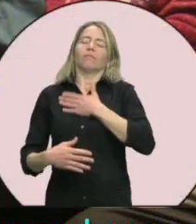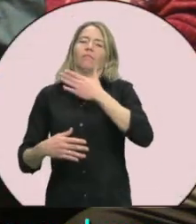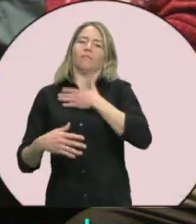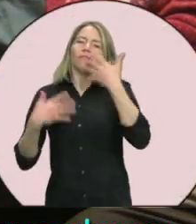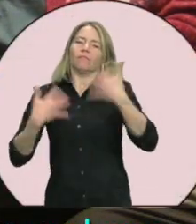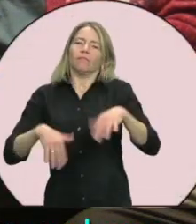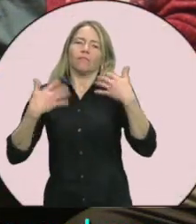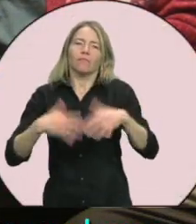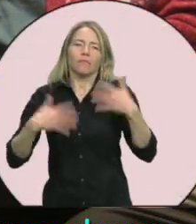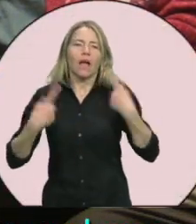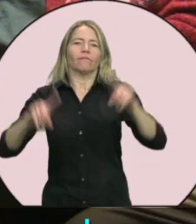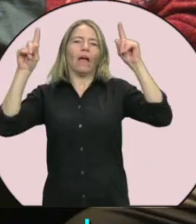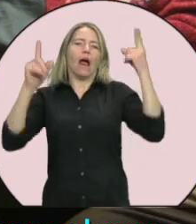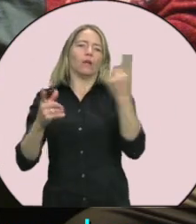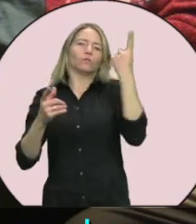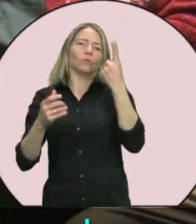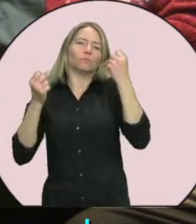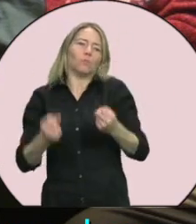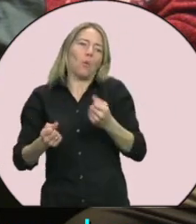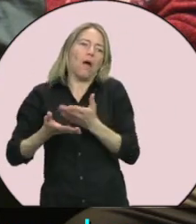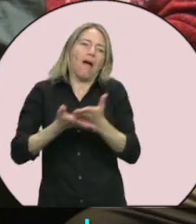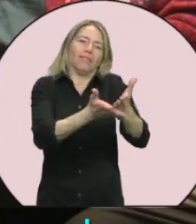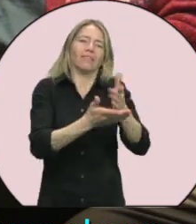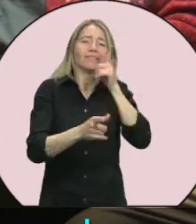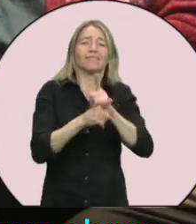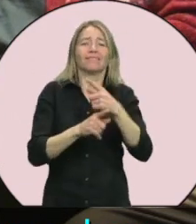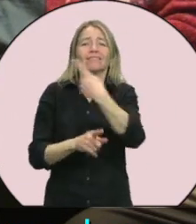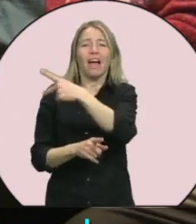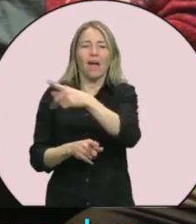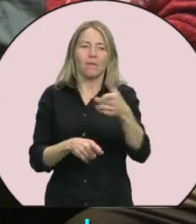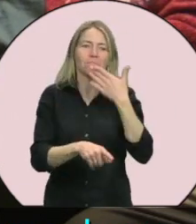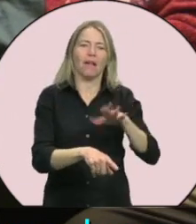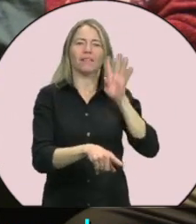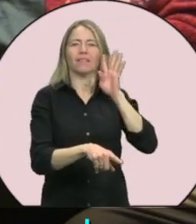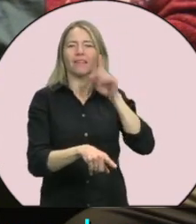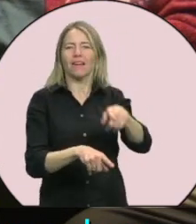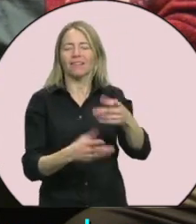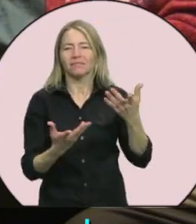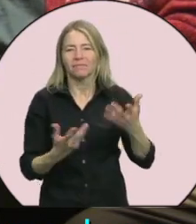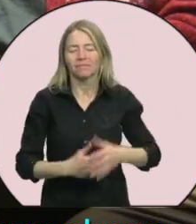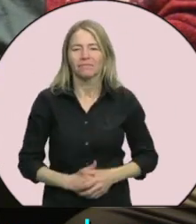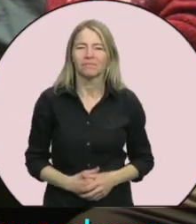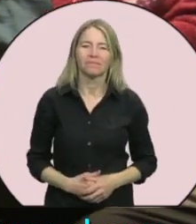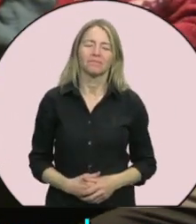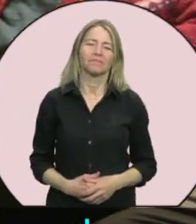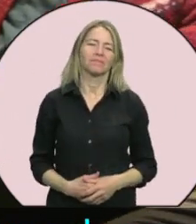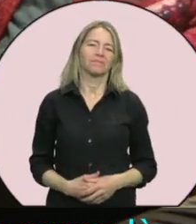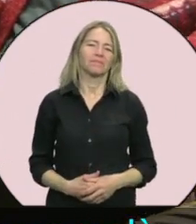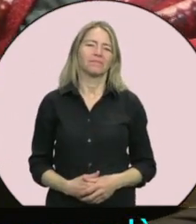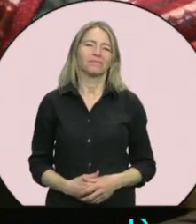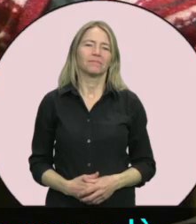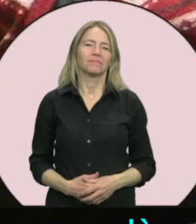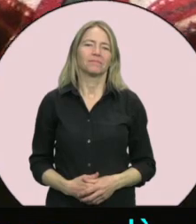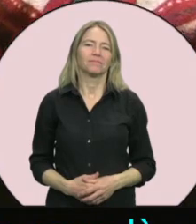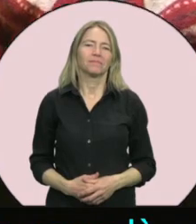that find the word, she said, find it, there's something for the. Her sister, who is hearing impaired,